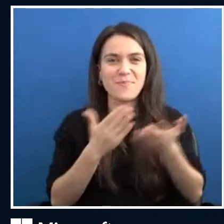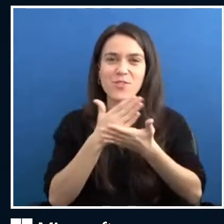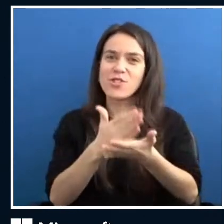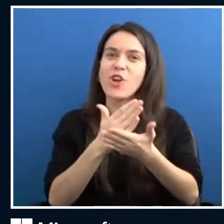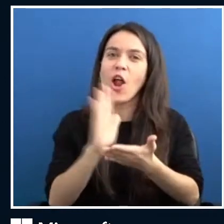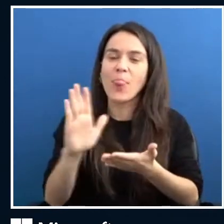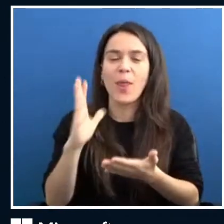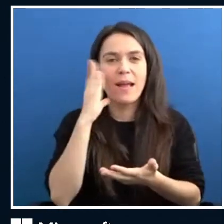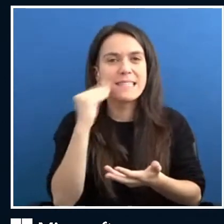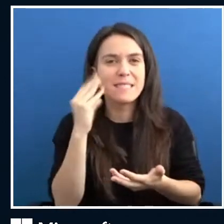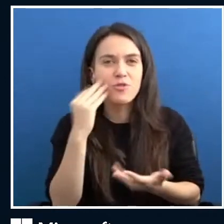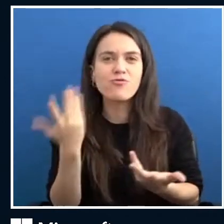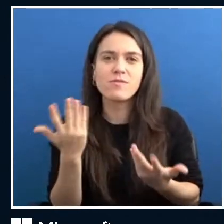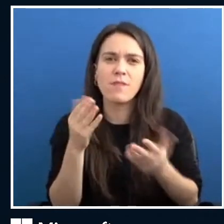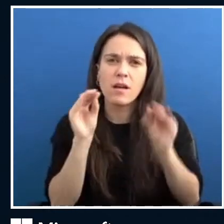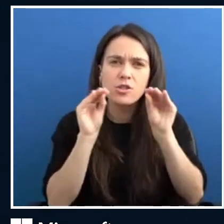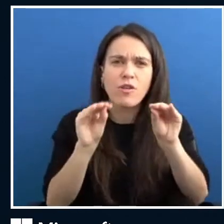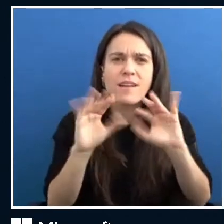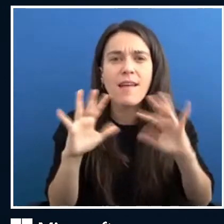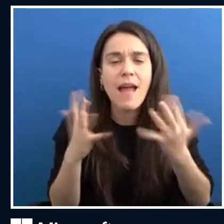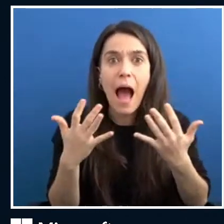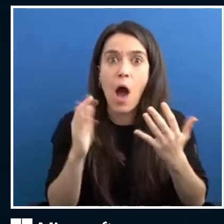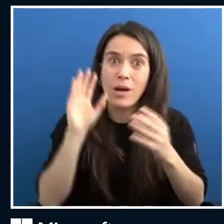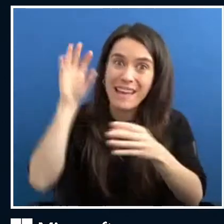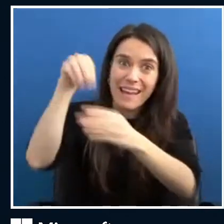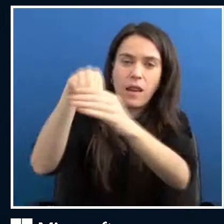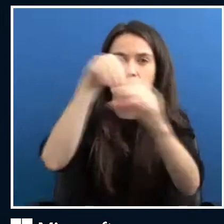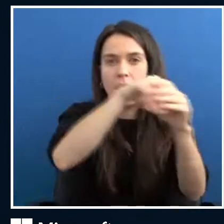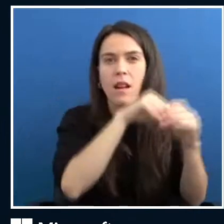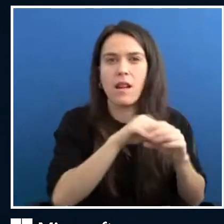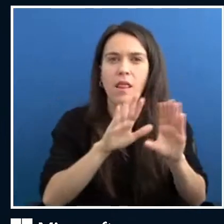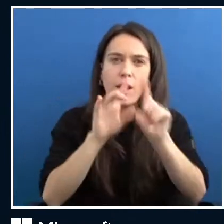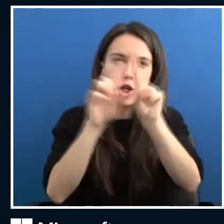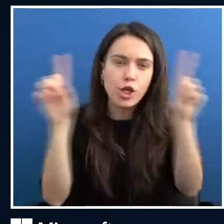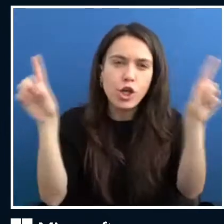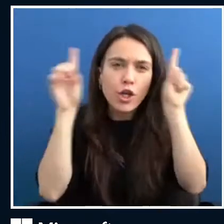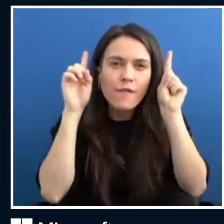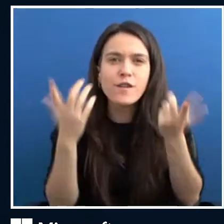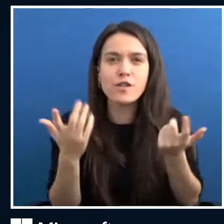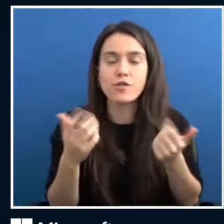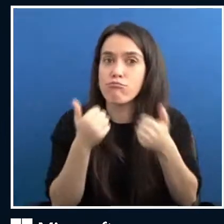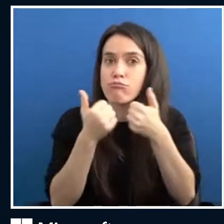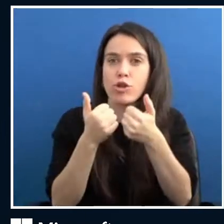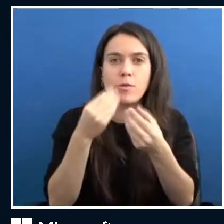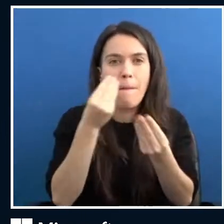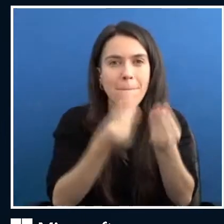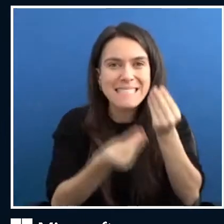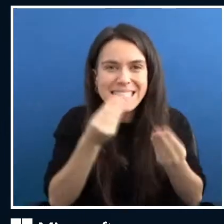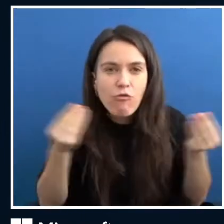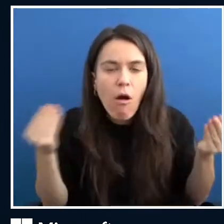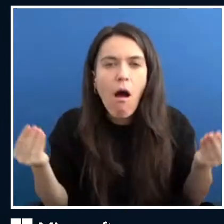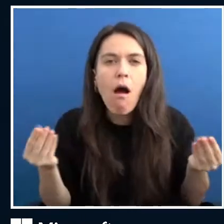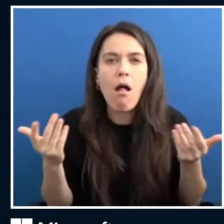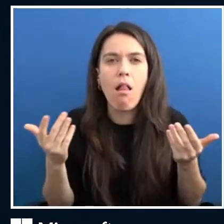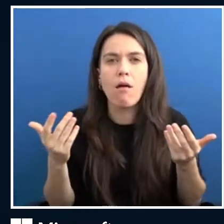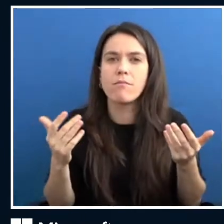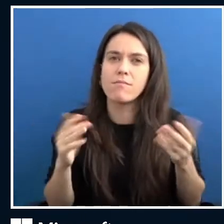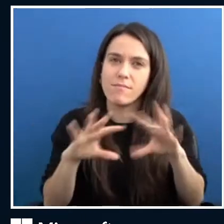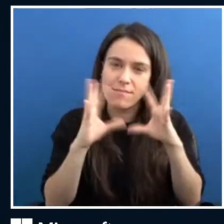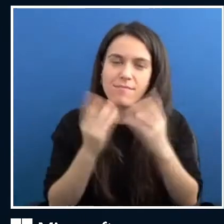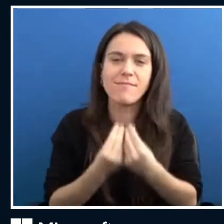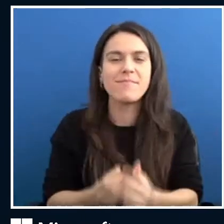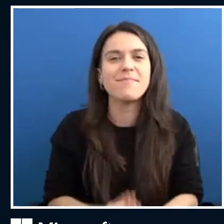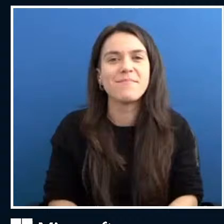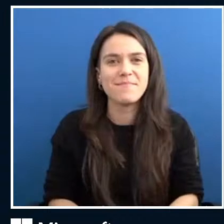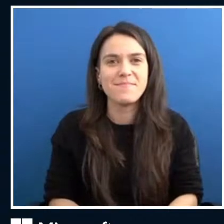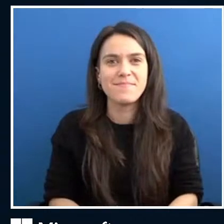great training into their existing university courses, or producing amazing materials on Coursera and Udacity to allow students to